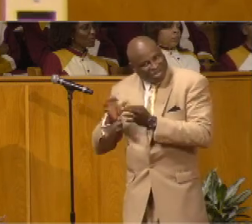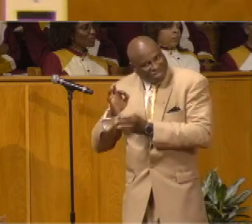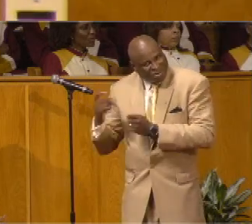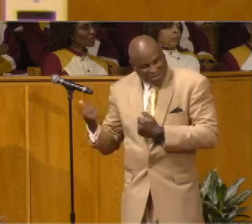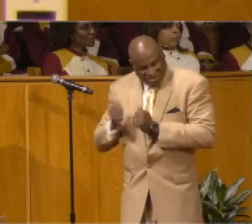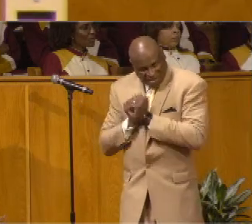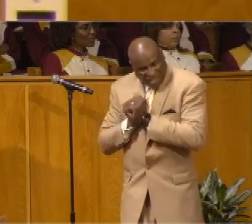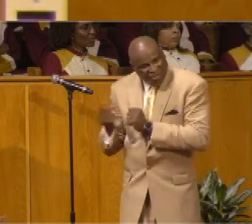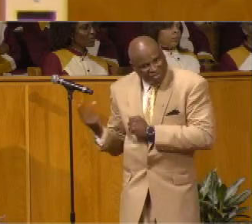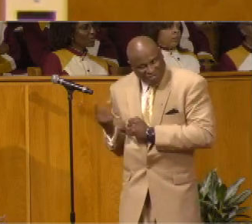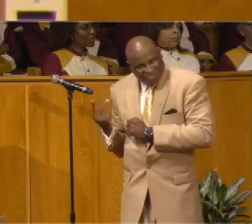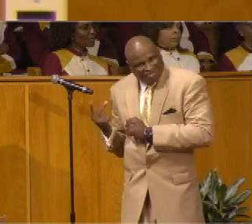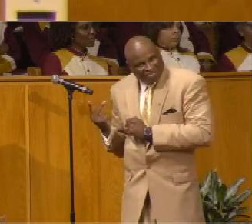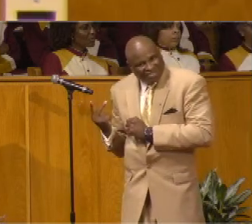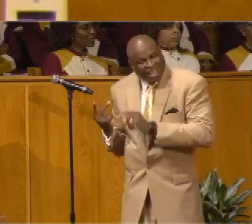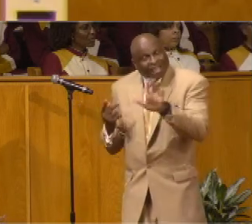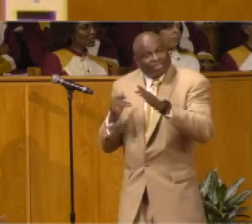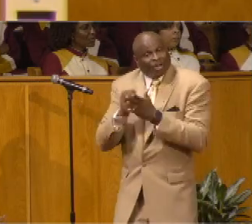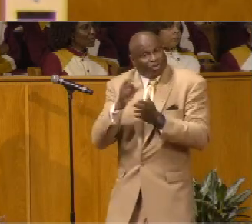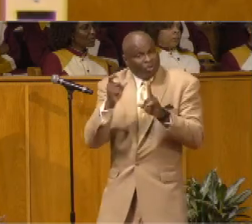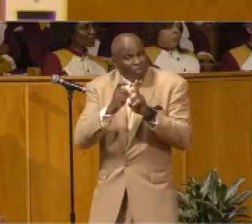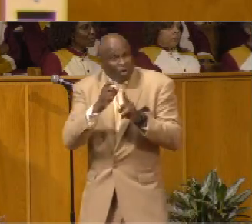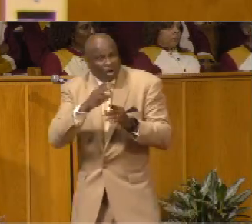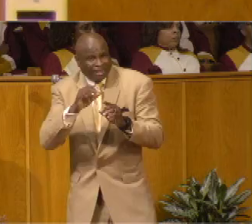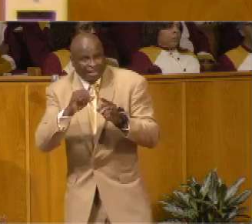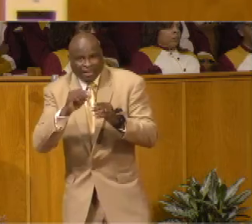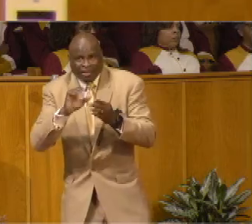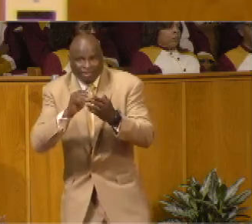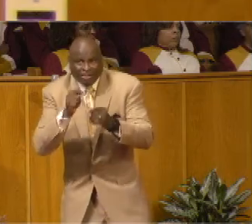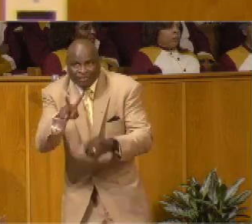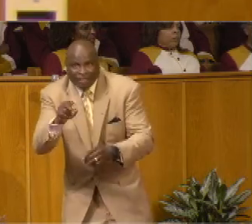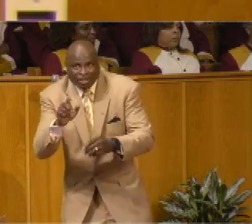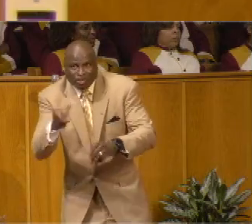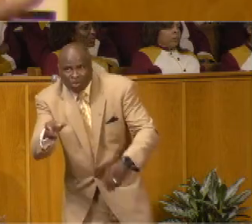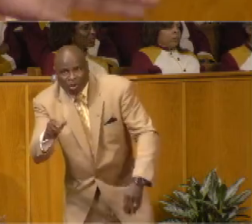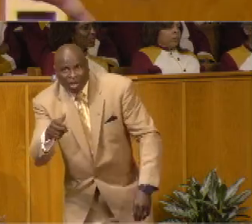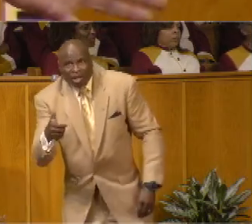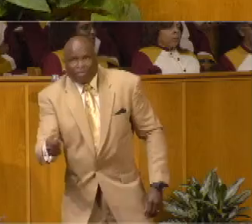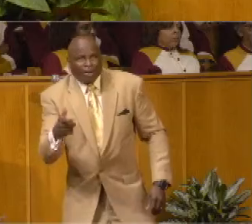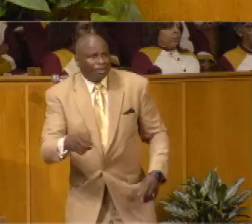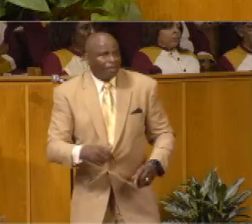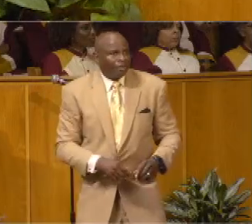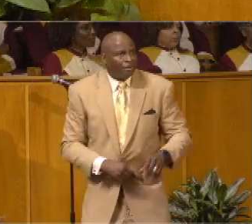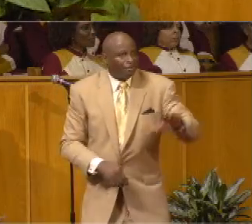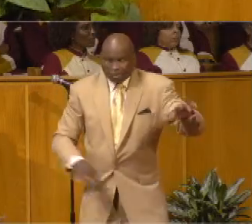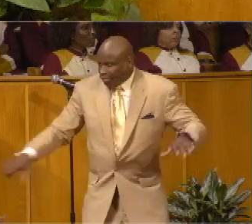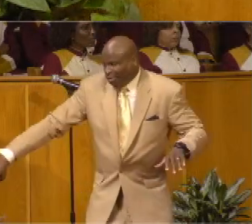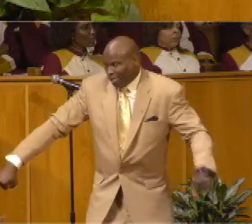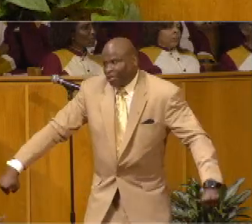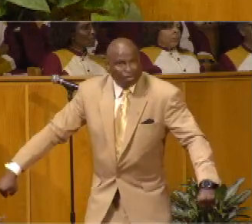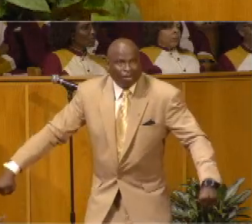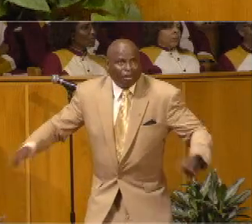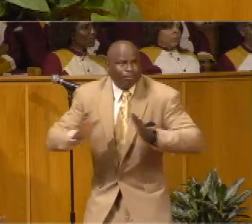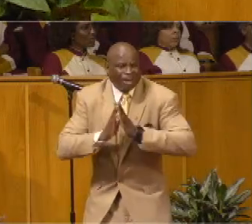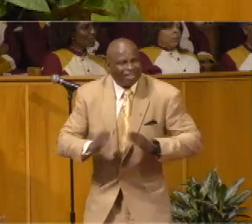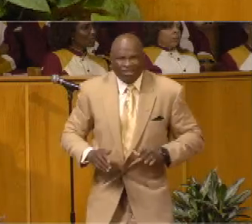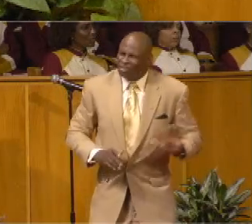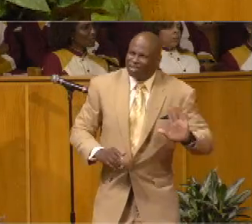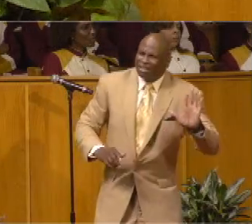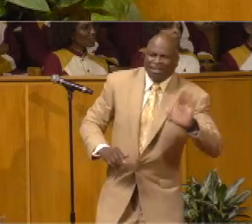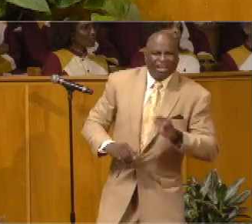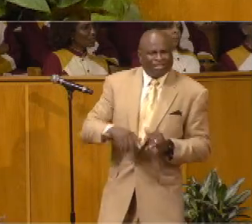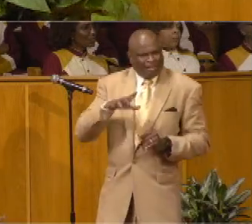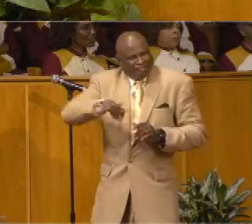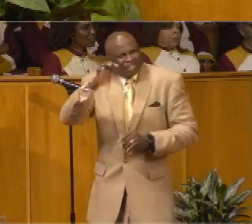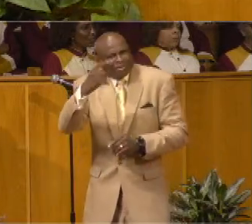Here you are sowing into the Word Network and trying to find someone you can touch and agree with in church. You don't have to find